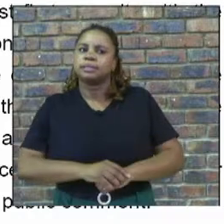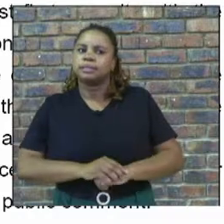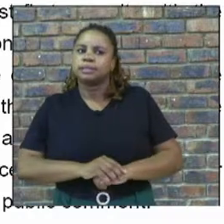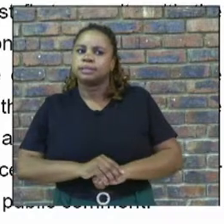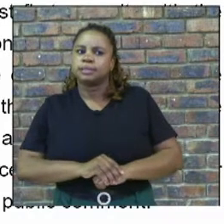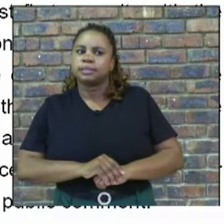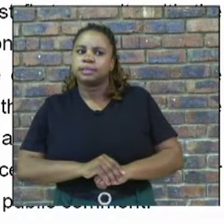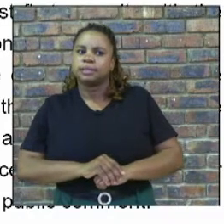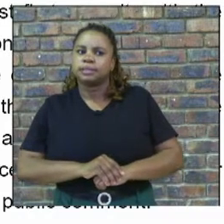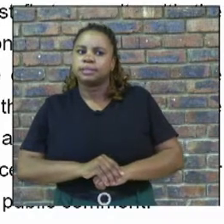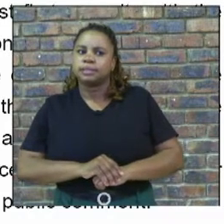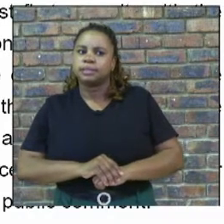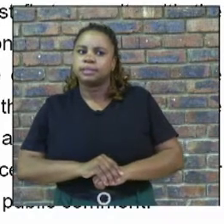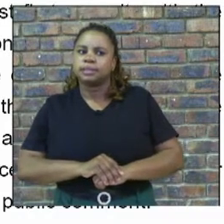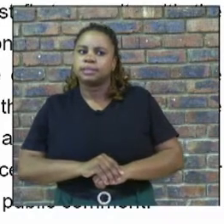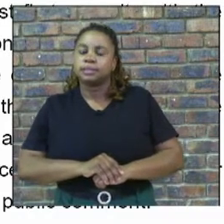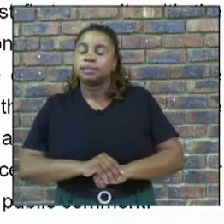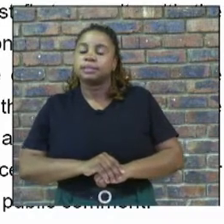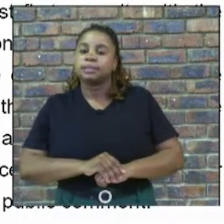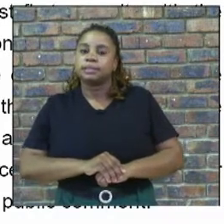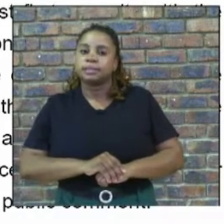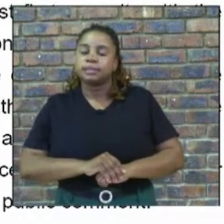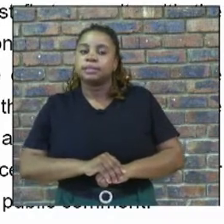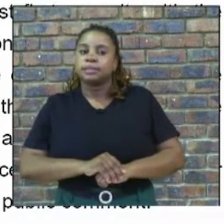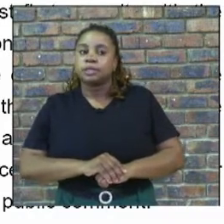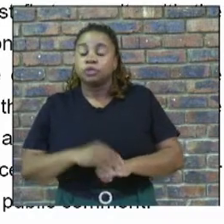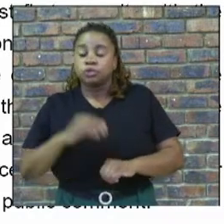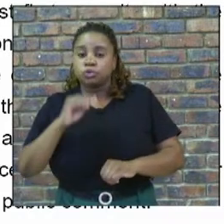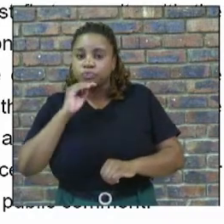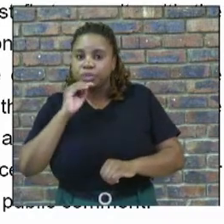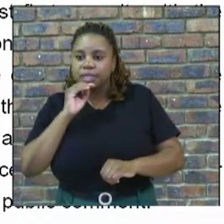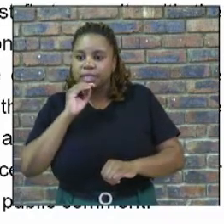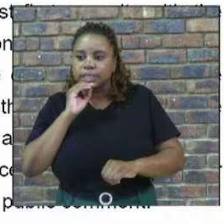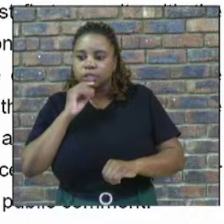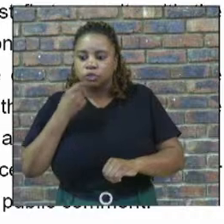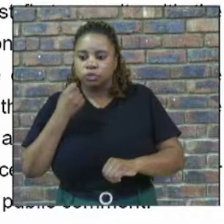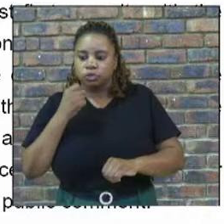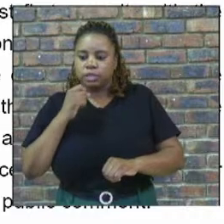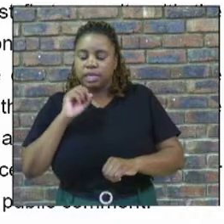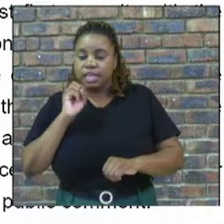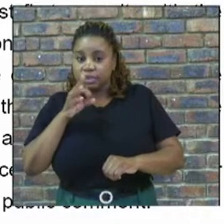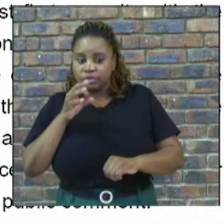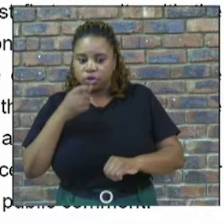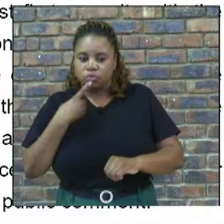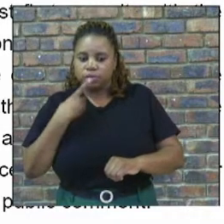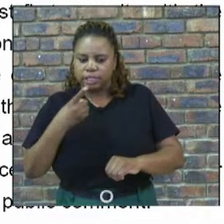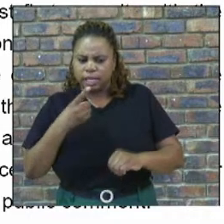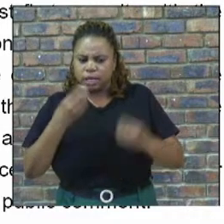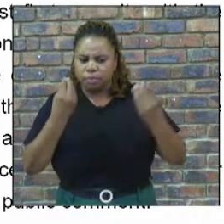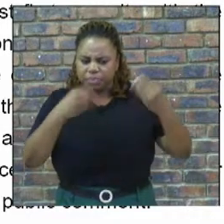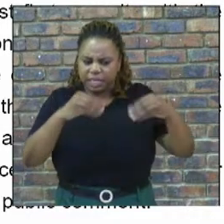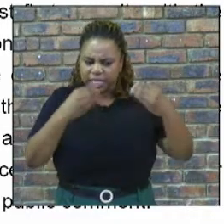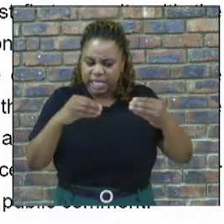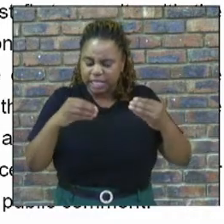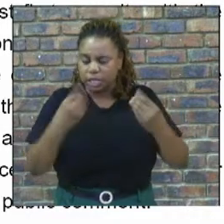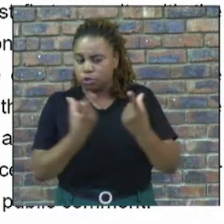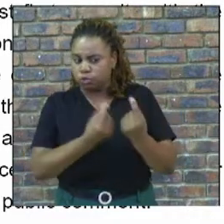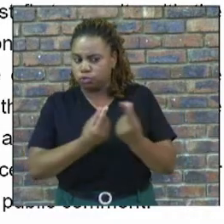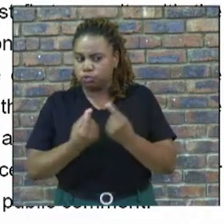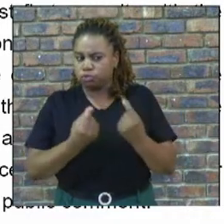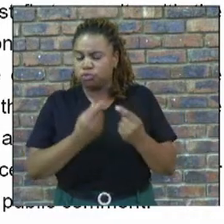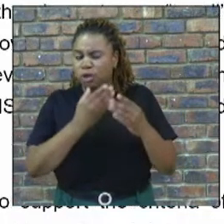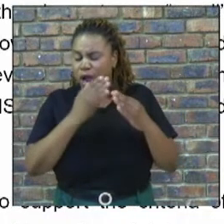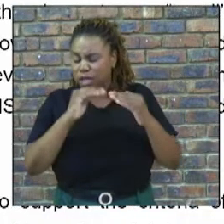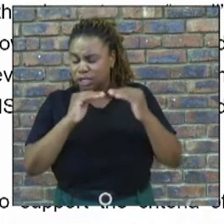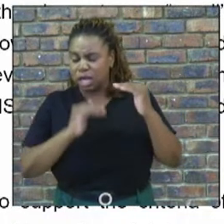these practices are unfair business practices, that will be published in the Government Gazette for the